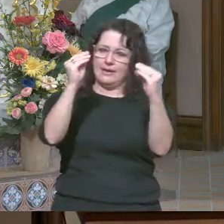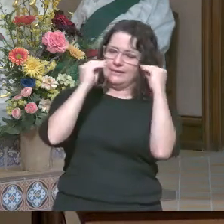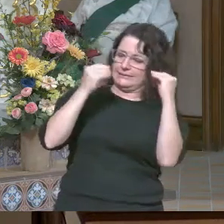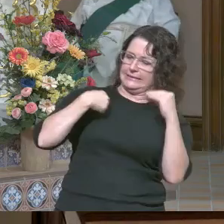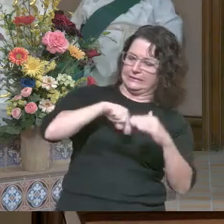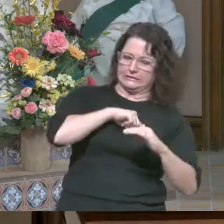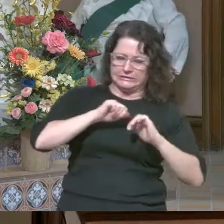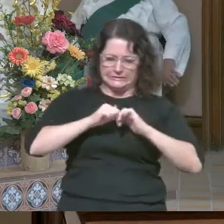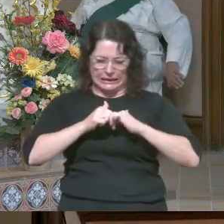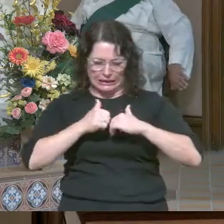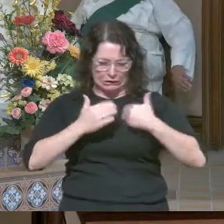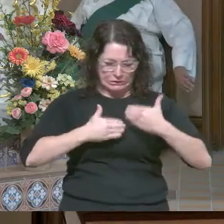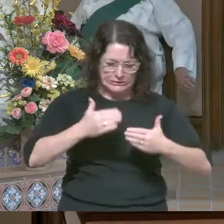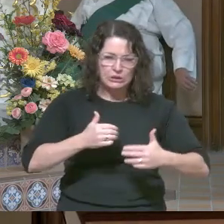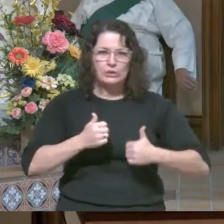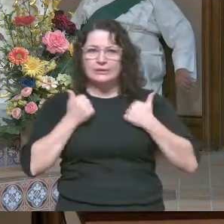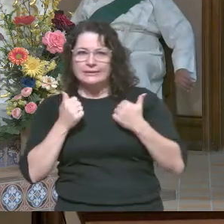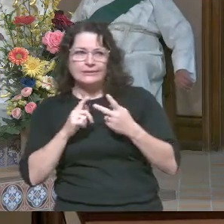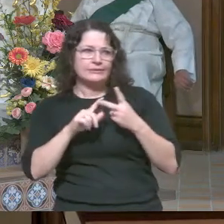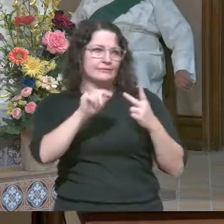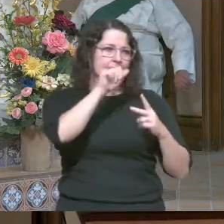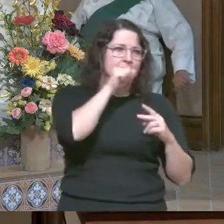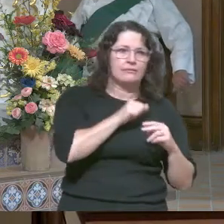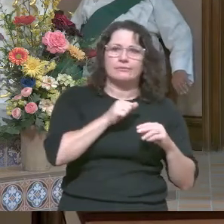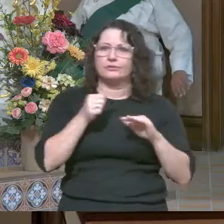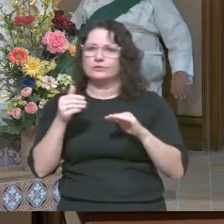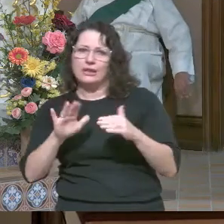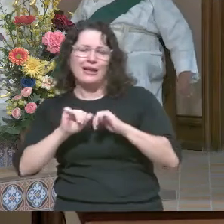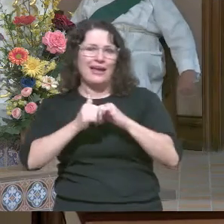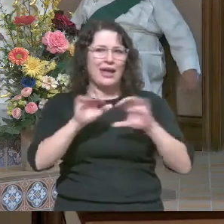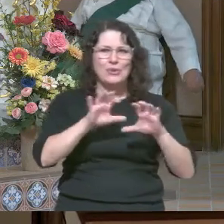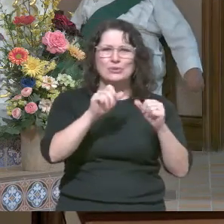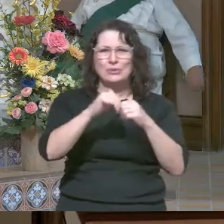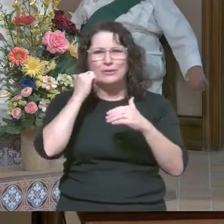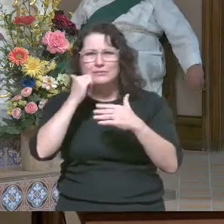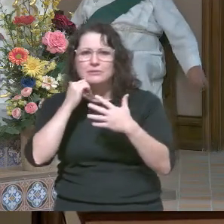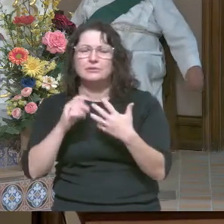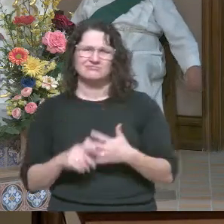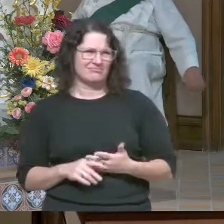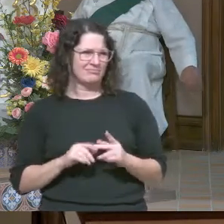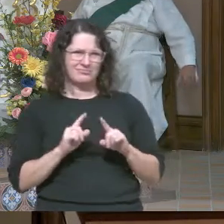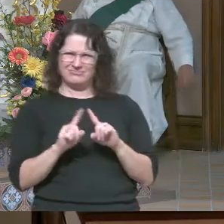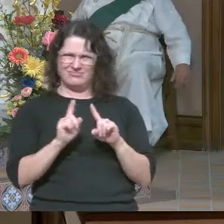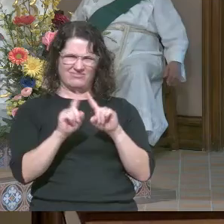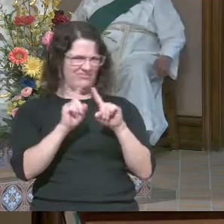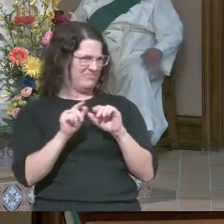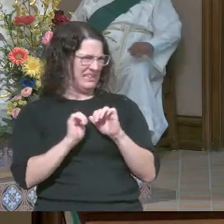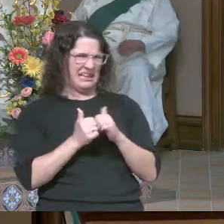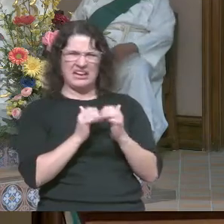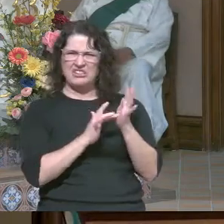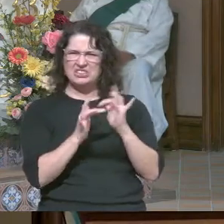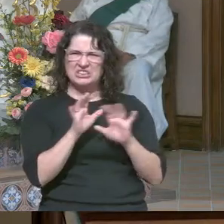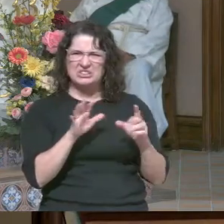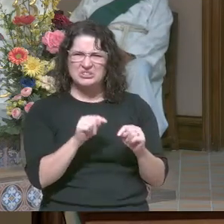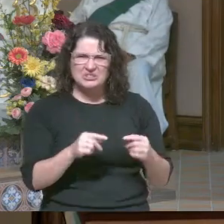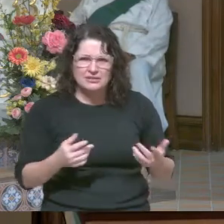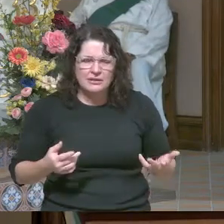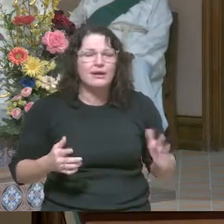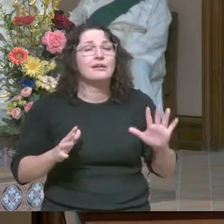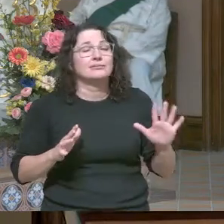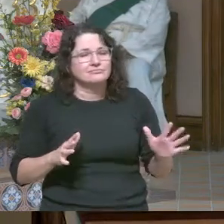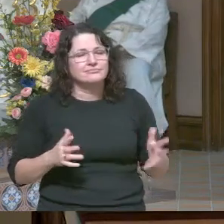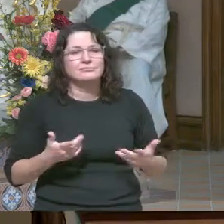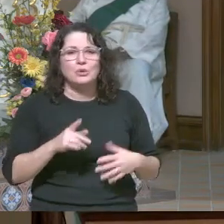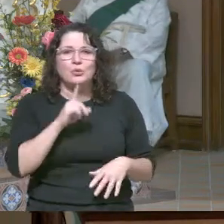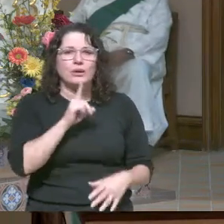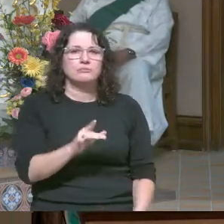live, suffer, die for us. And how does Jesus do this? Well, he's God. And this is written about so beautifully